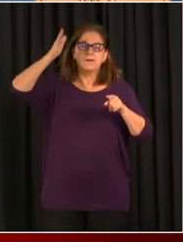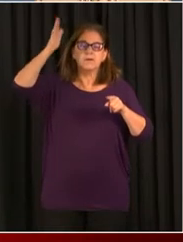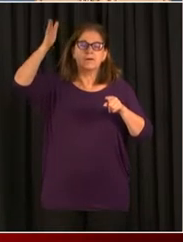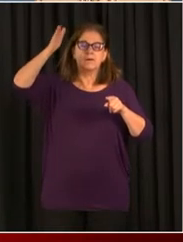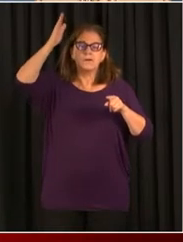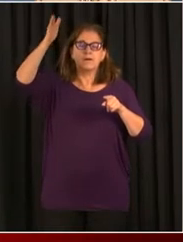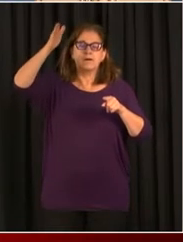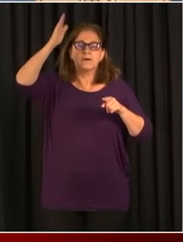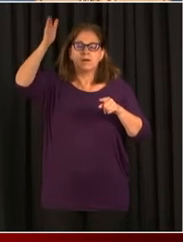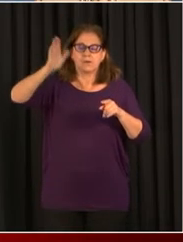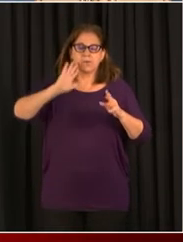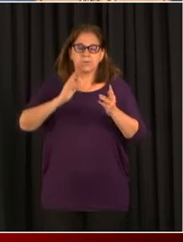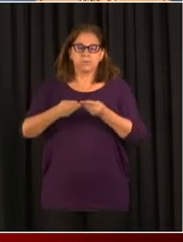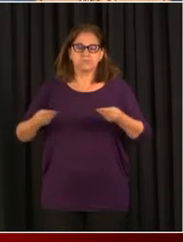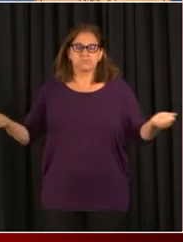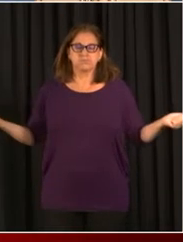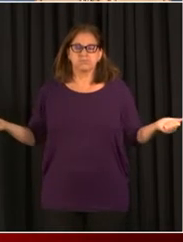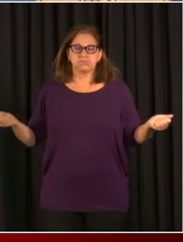So please go to